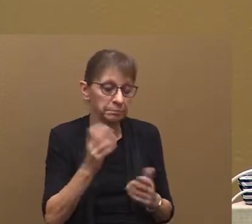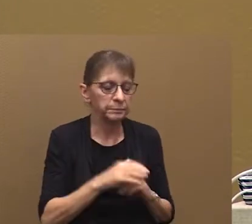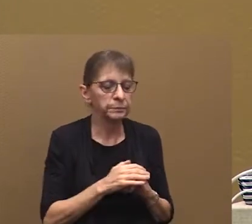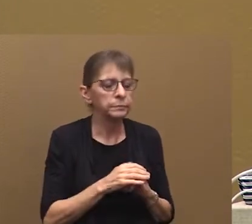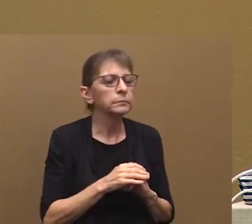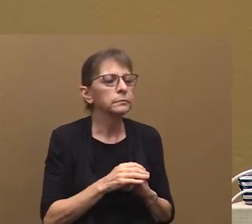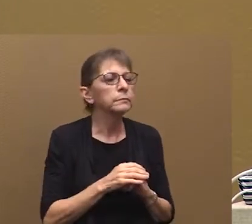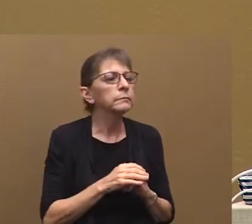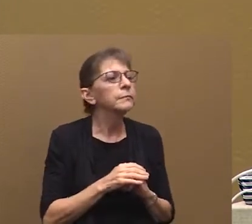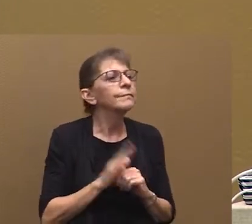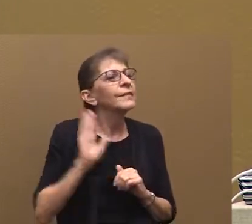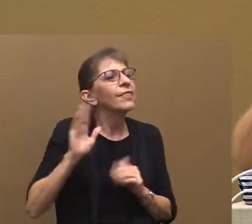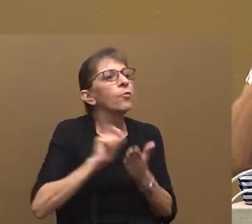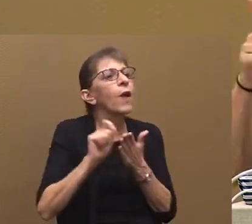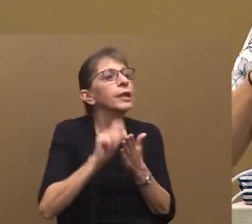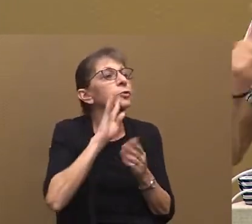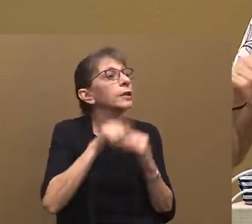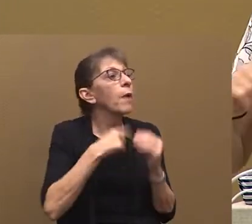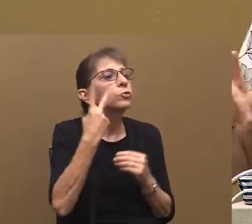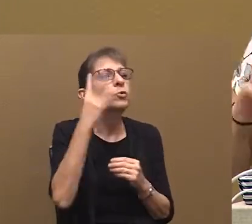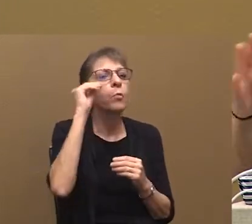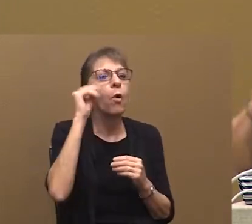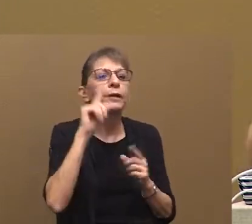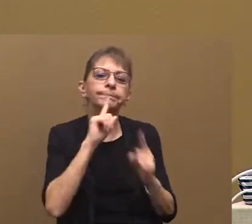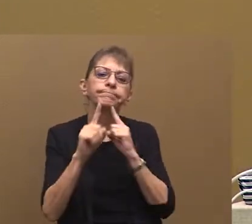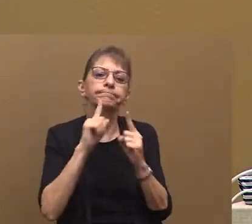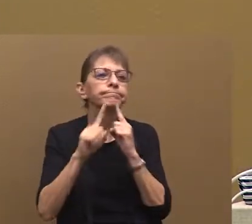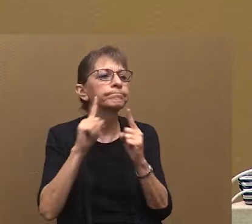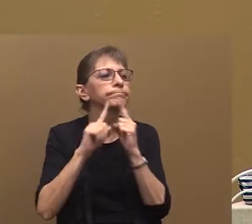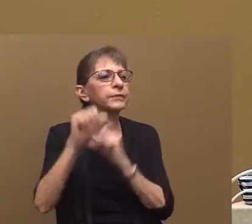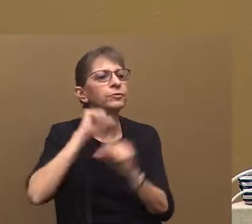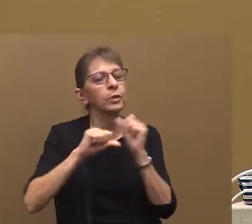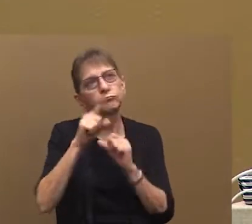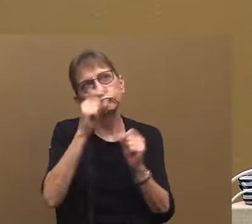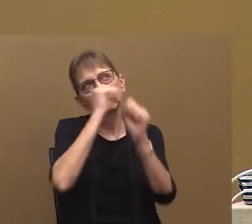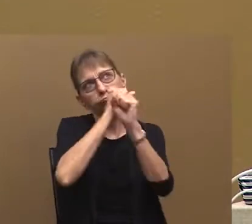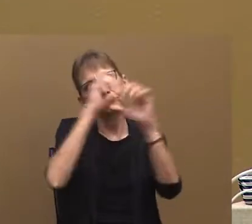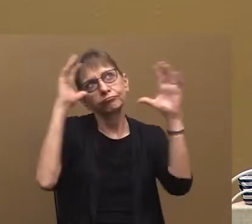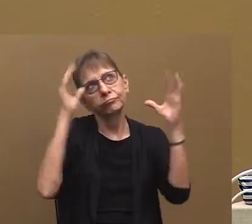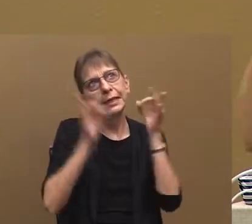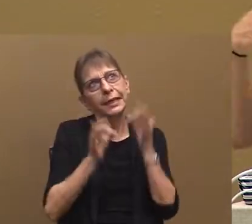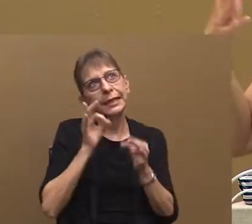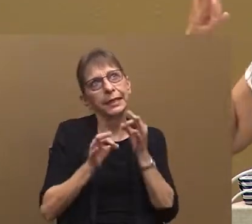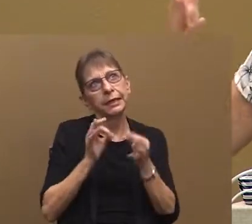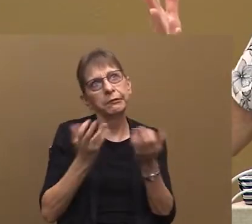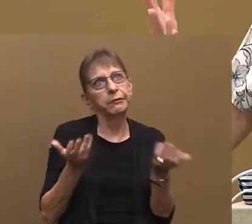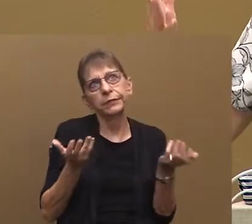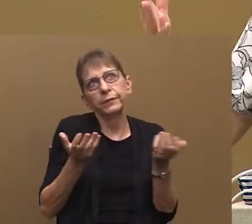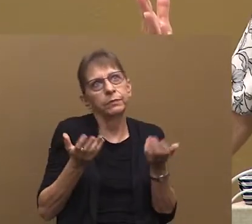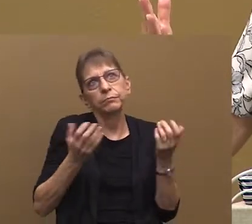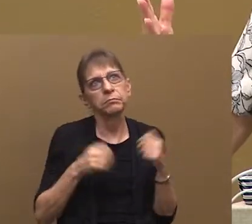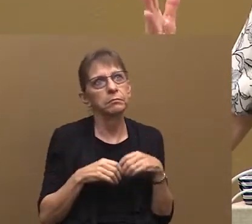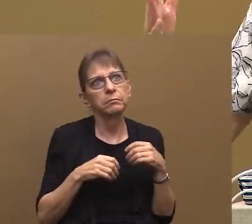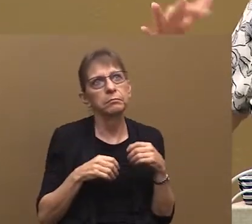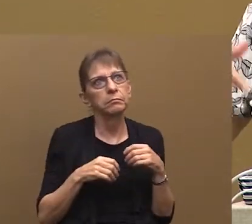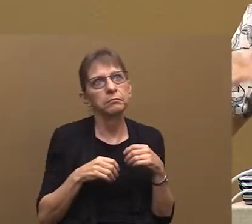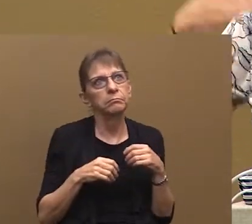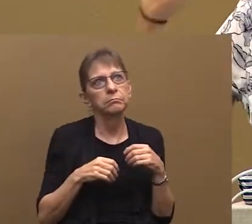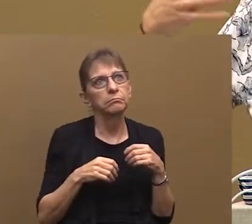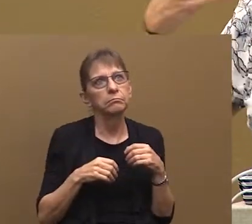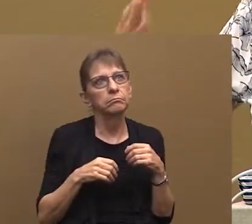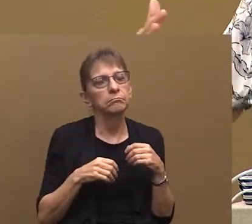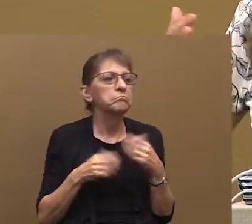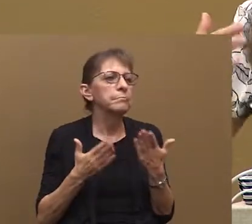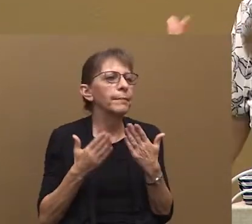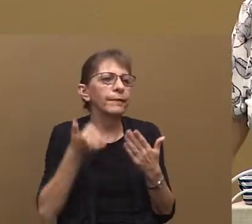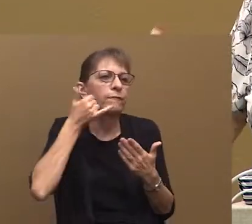writing, they talked about two boys having a conversation. And you can imagine if this was some